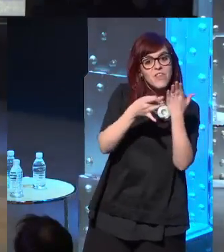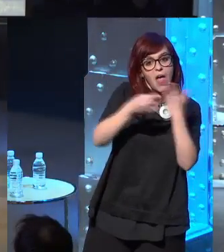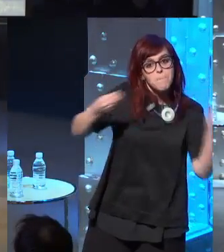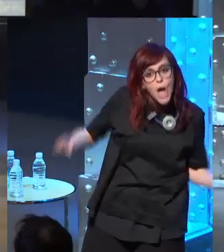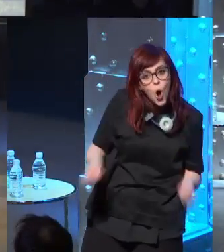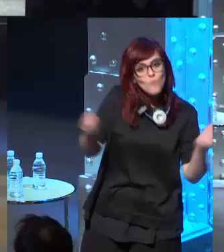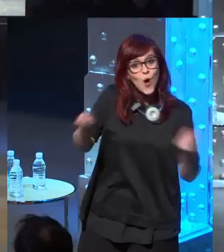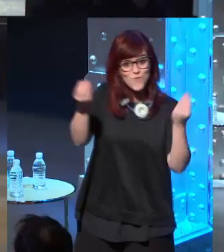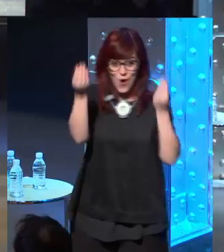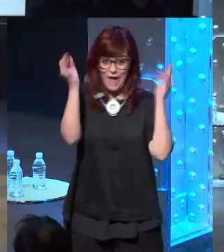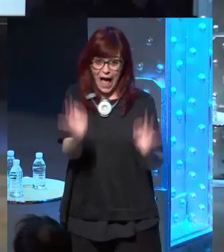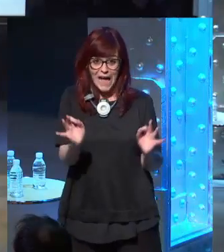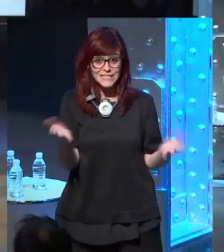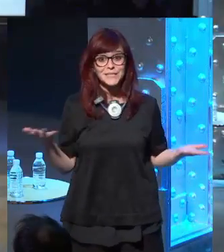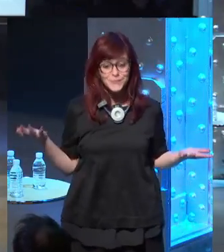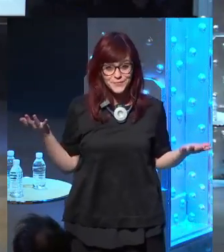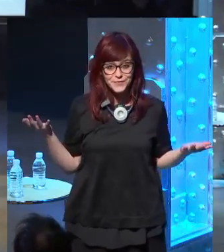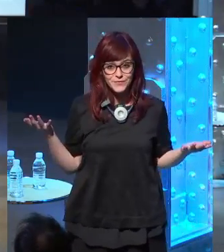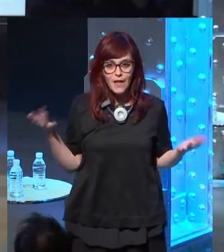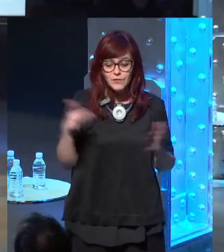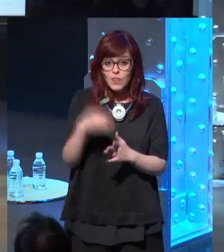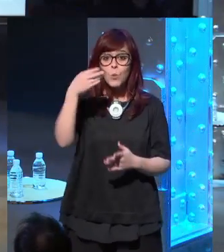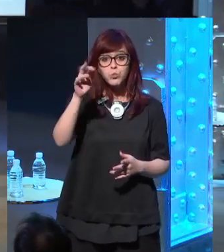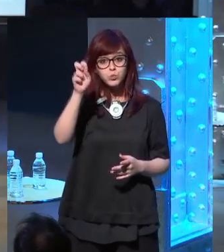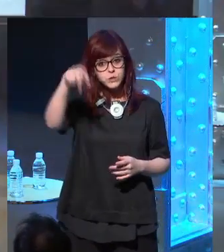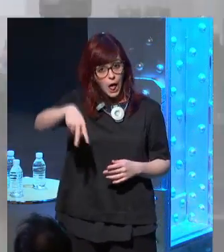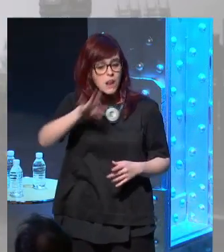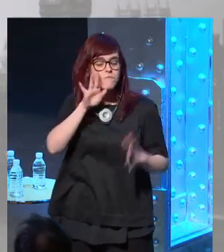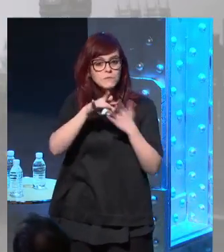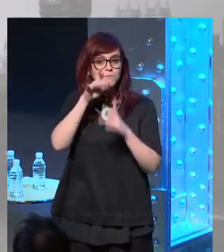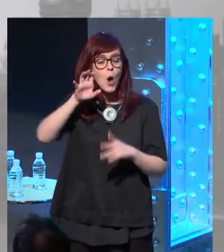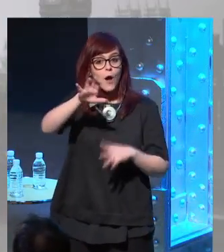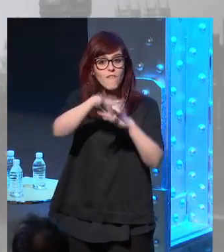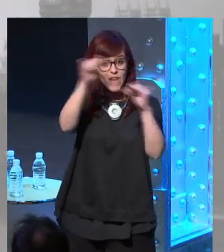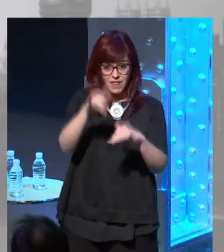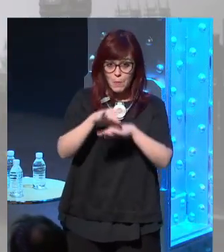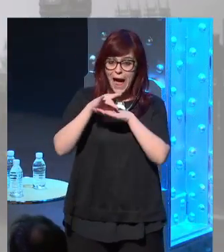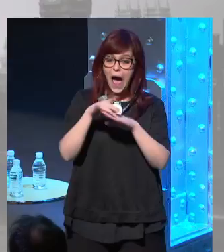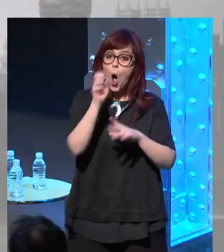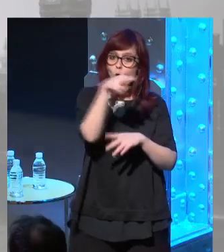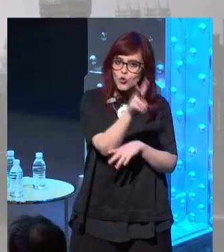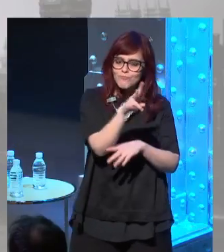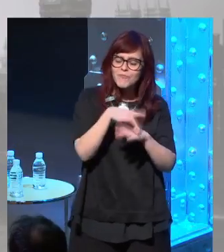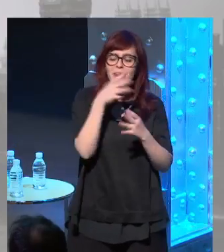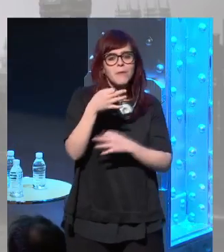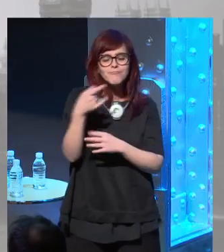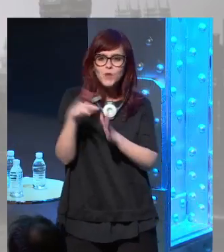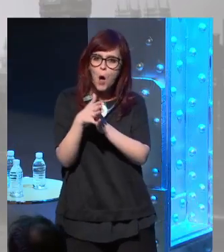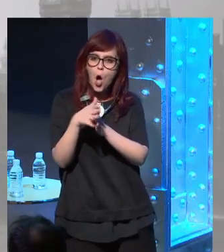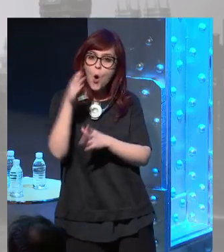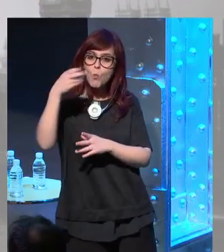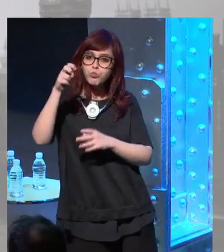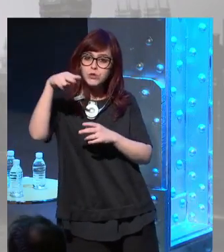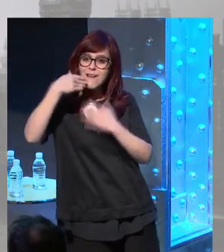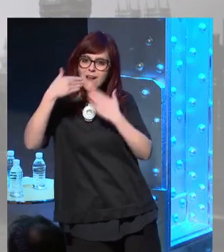it's Bhutan that put happiness on the agenda for the UN. But we also see European countries,